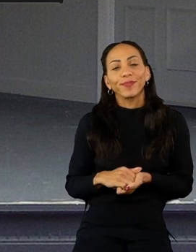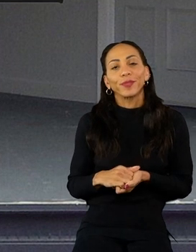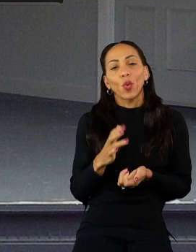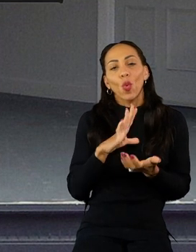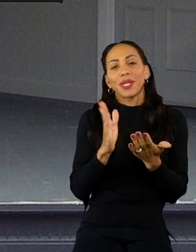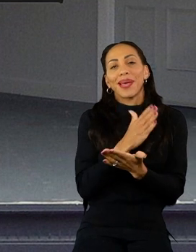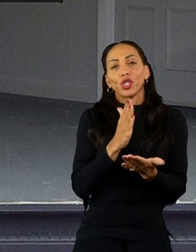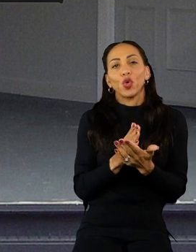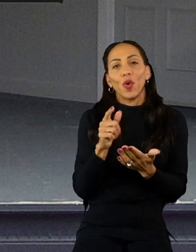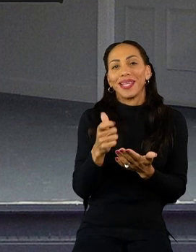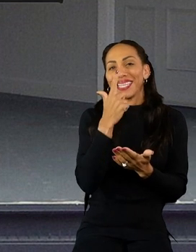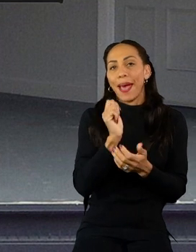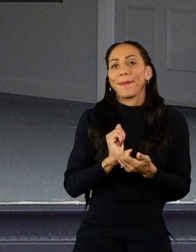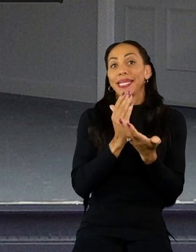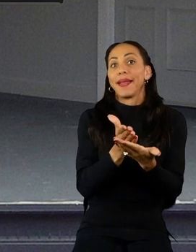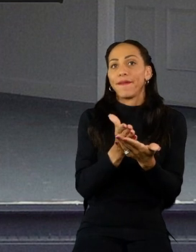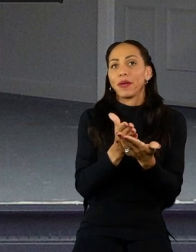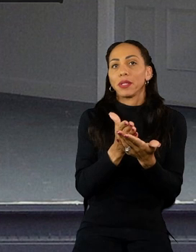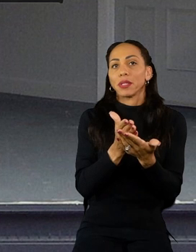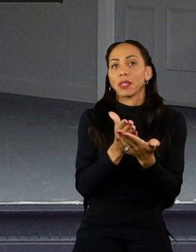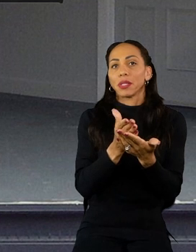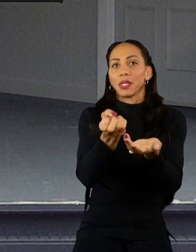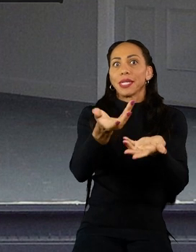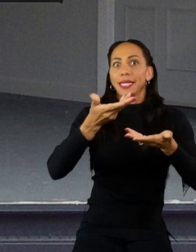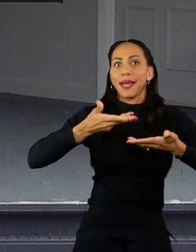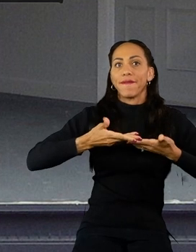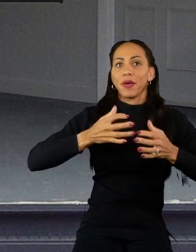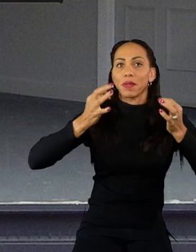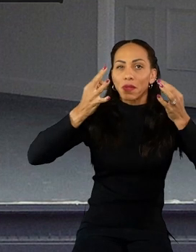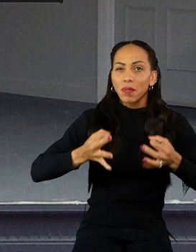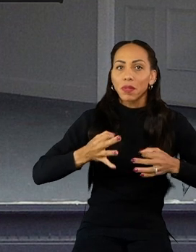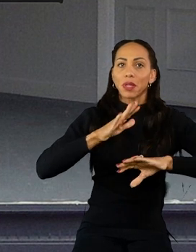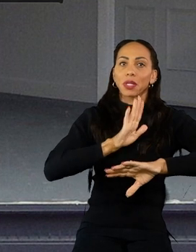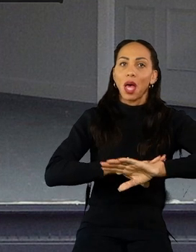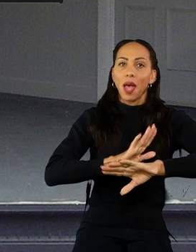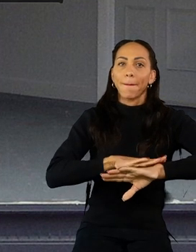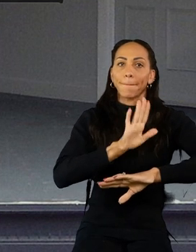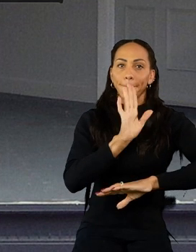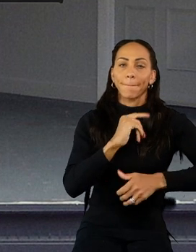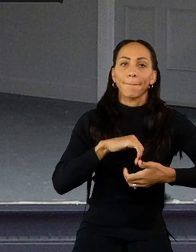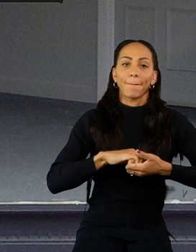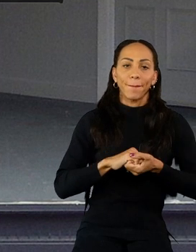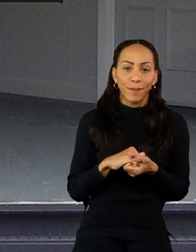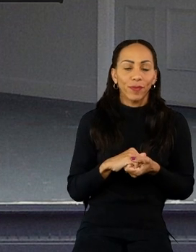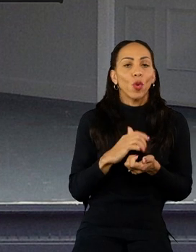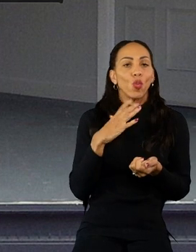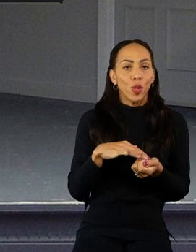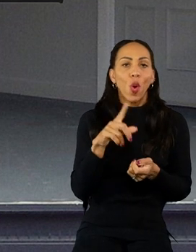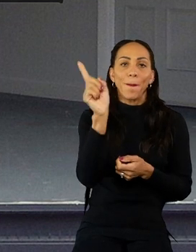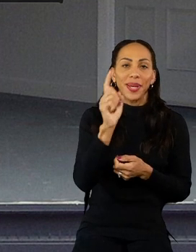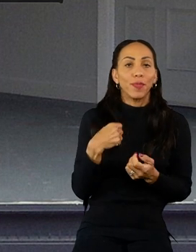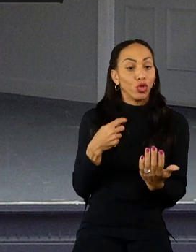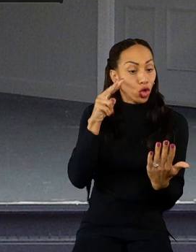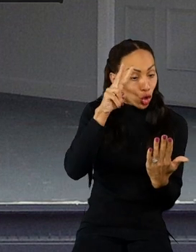it's with this project we want to make sure that it can get delivered on time. I know, absolutely. So